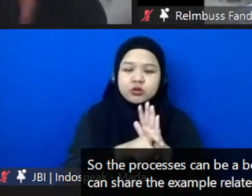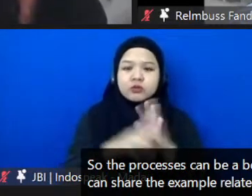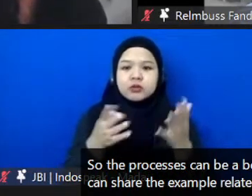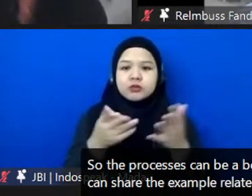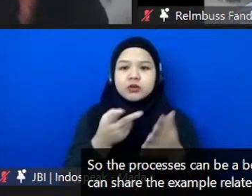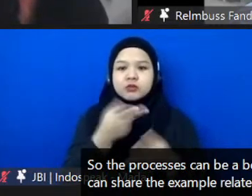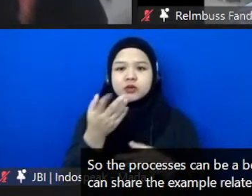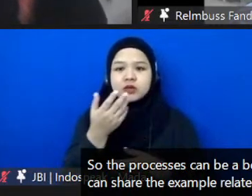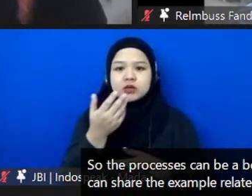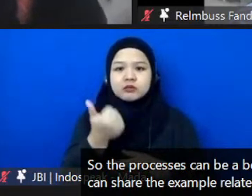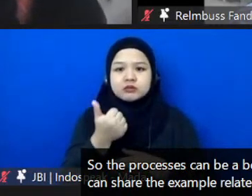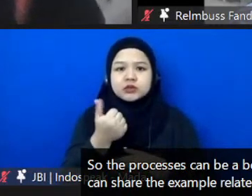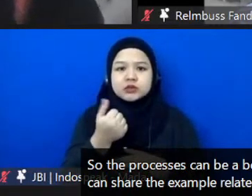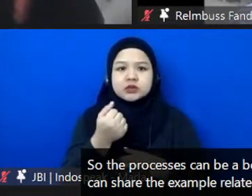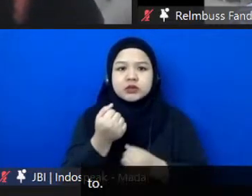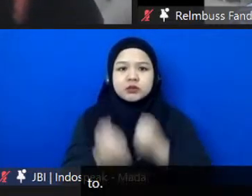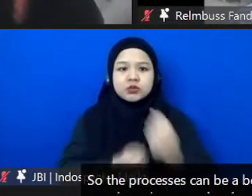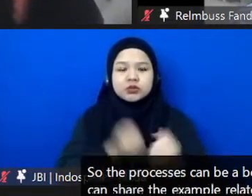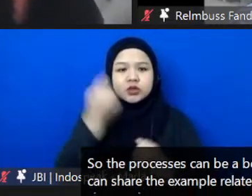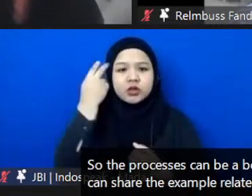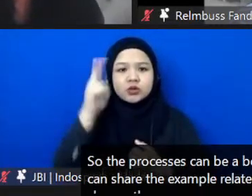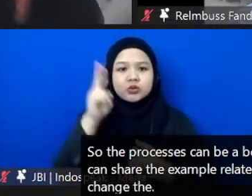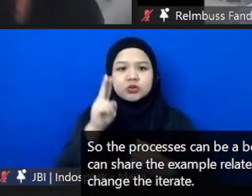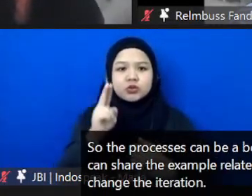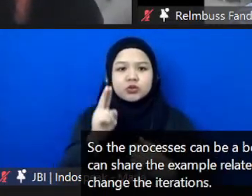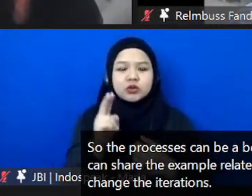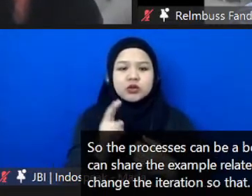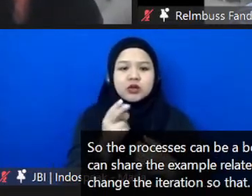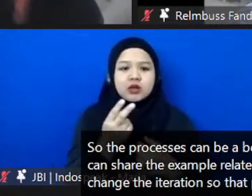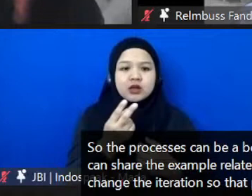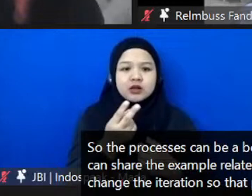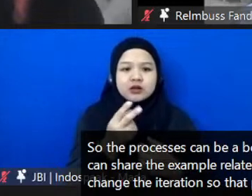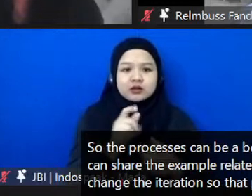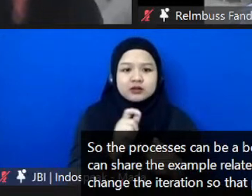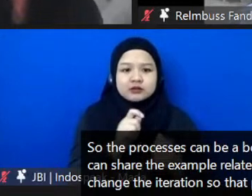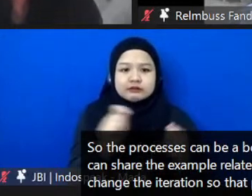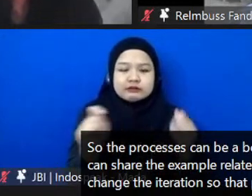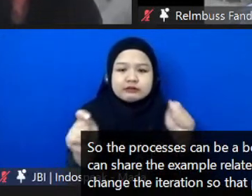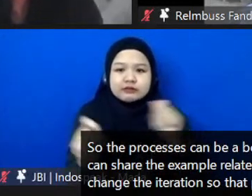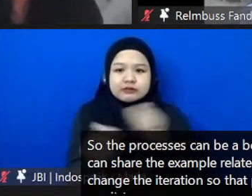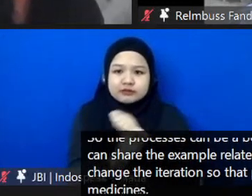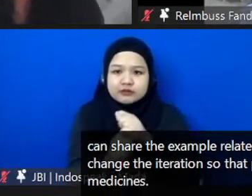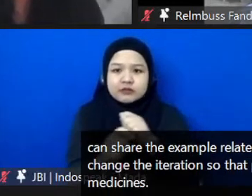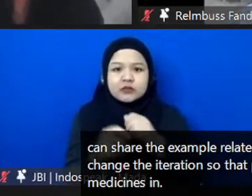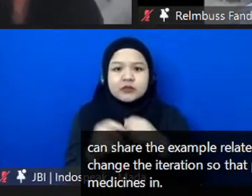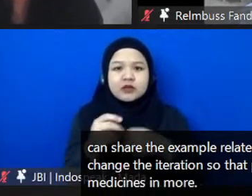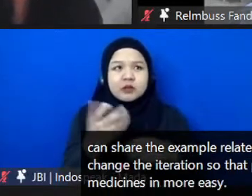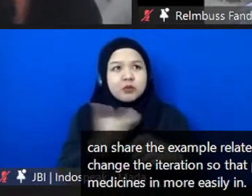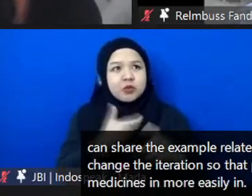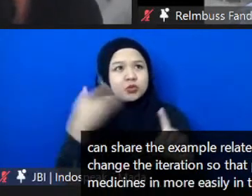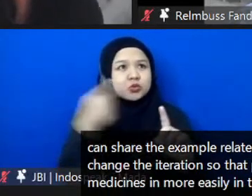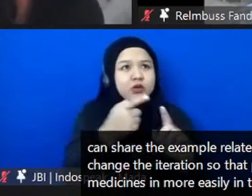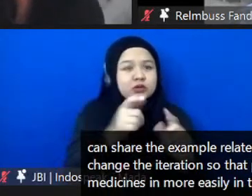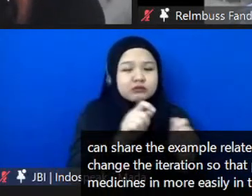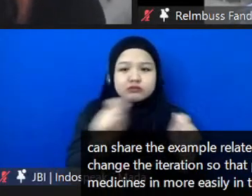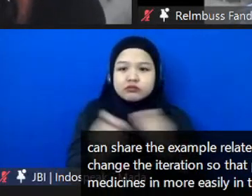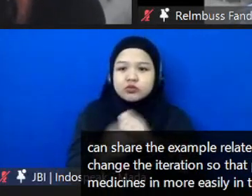to change the iteration so that people could get their medicines in more easily in the